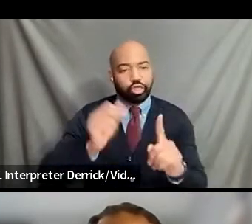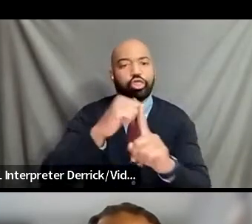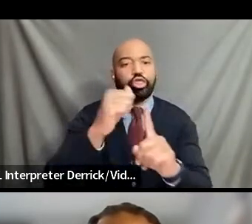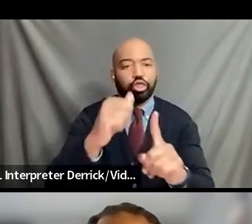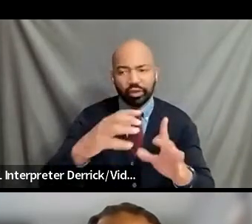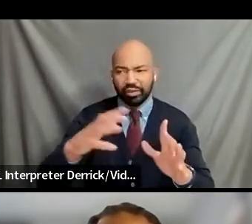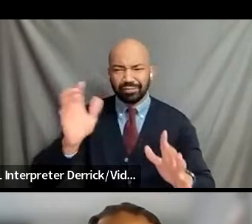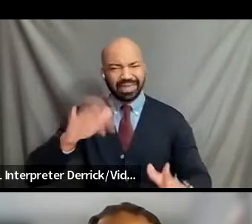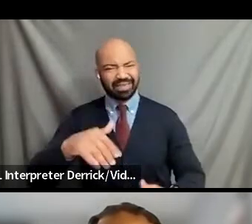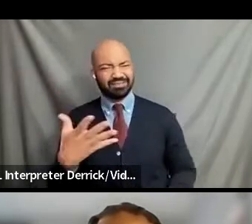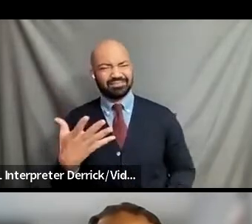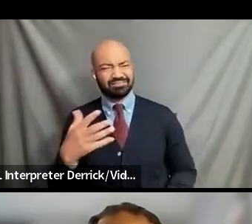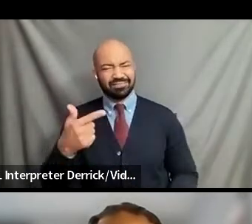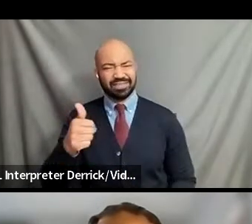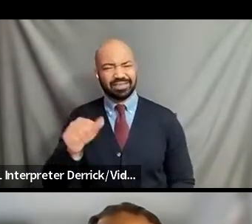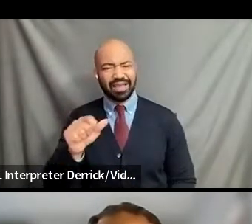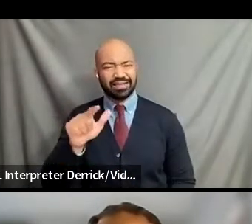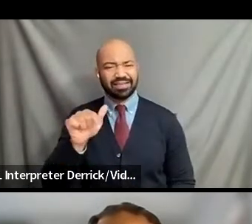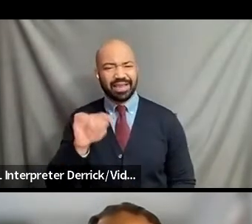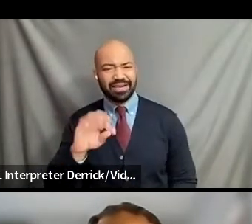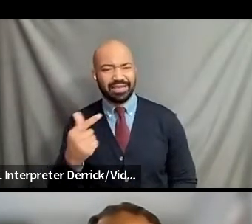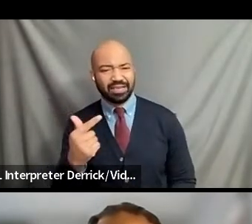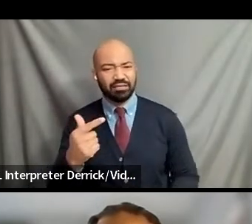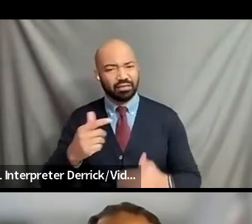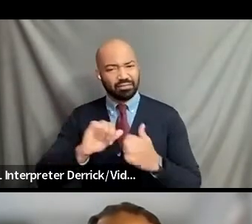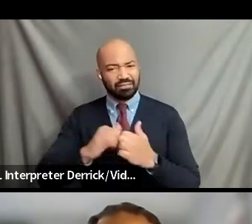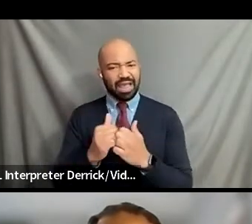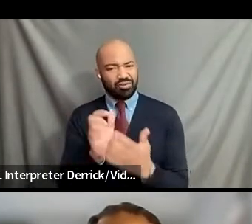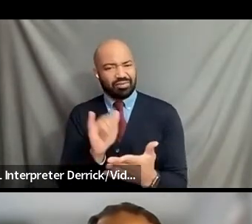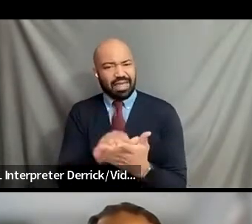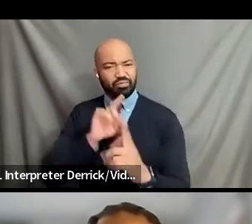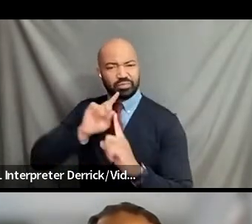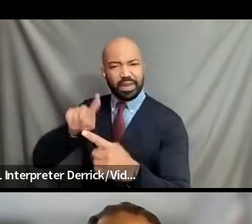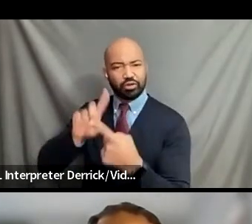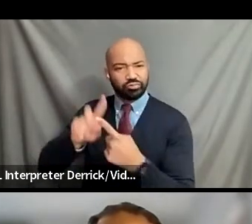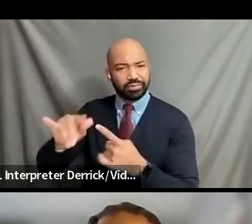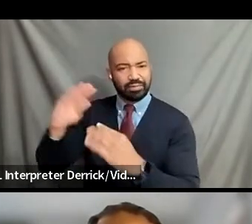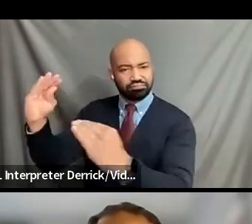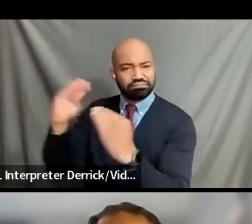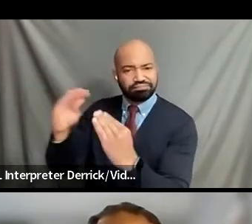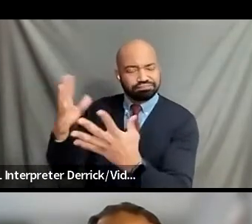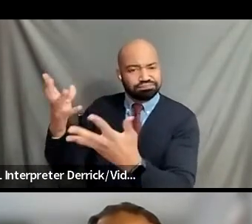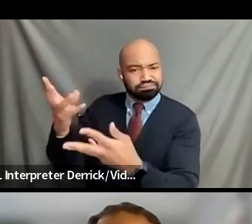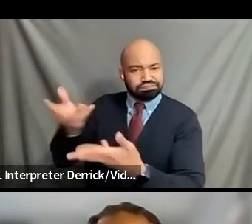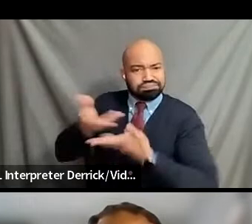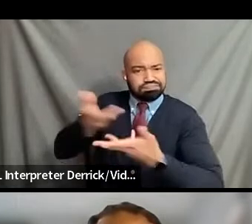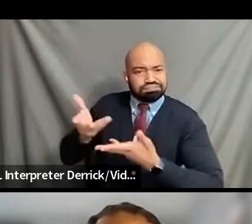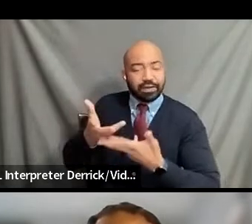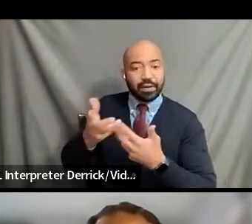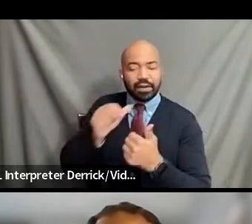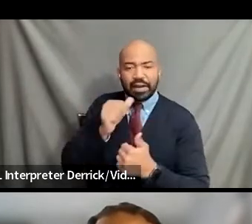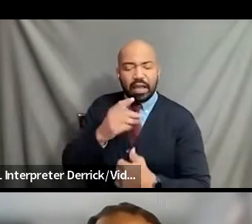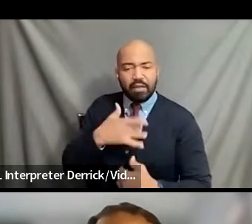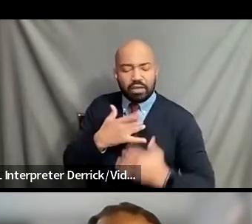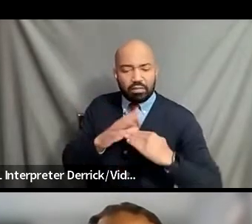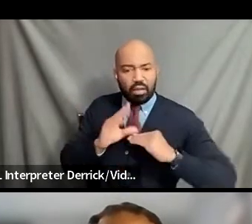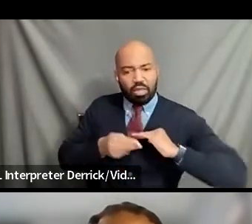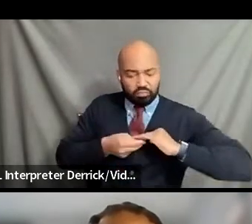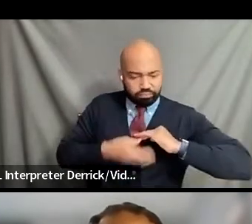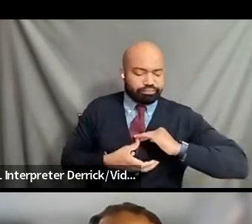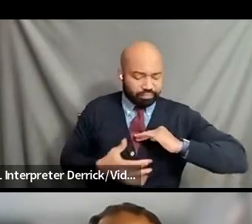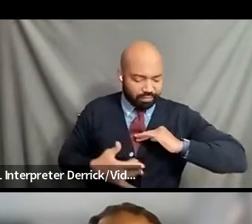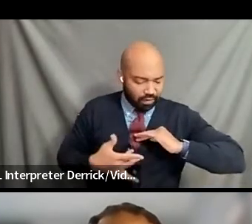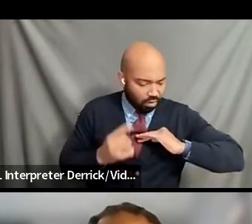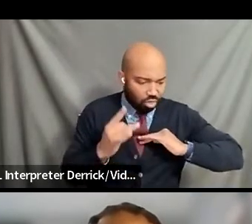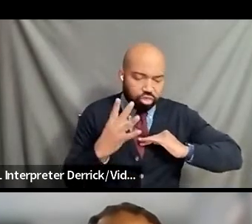like what that entails and like how to like respond to it and not feel bad about like myself